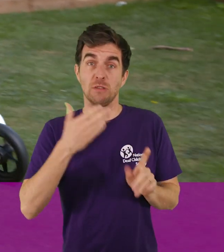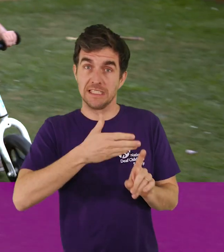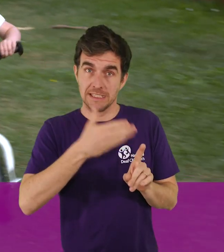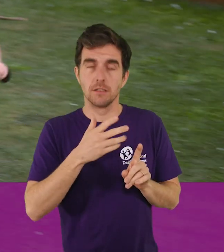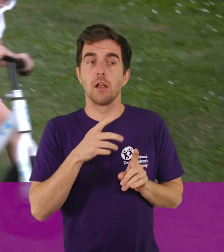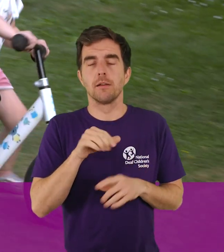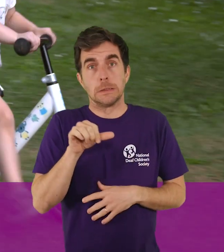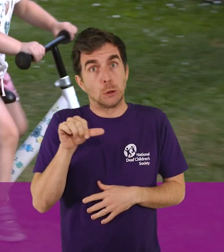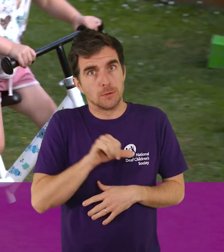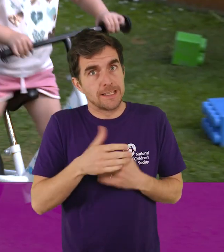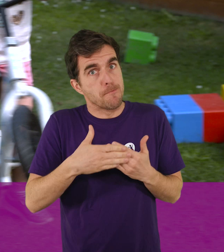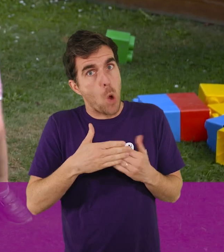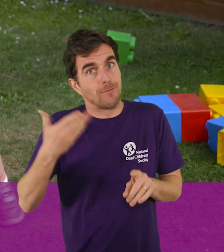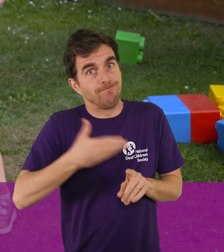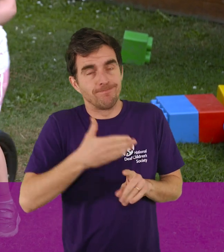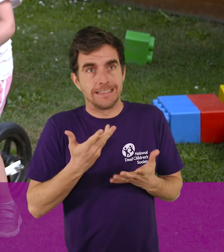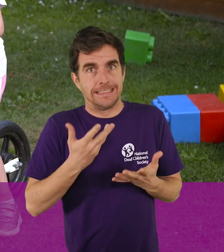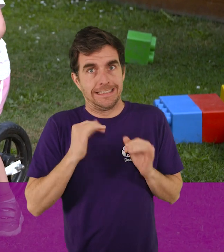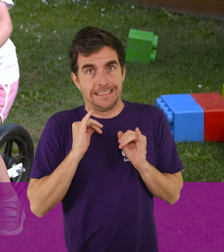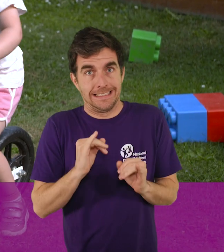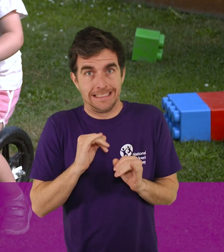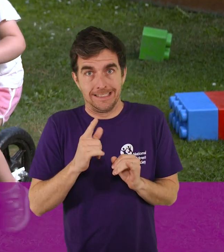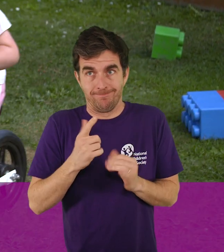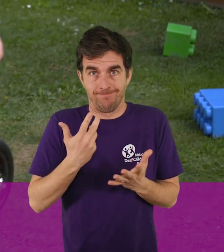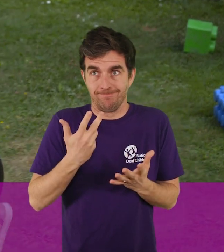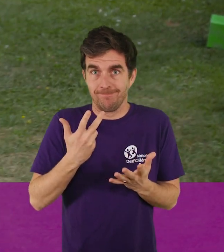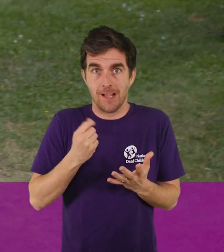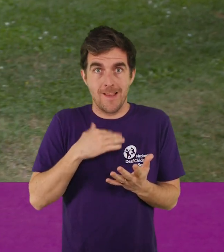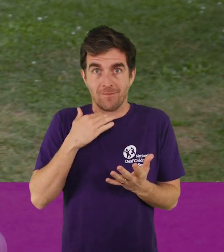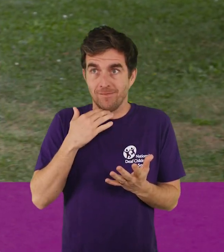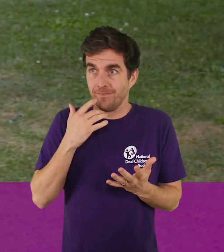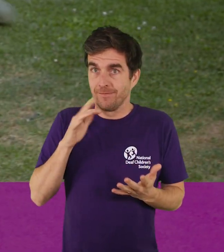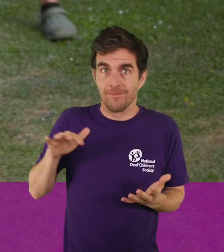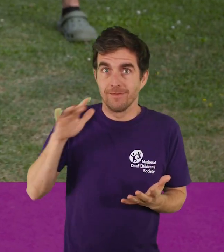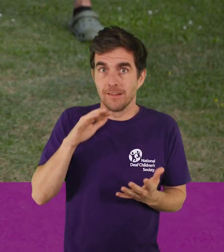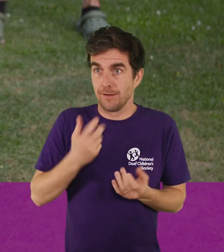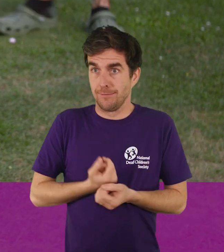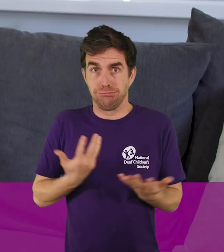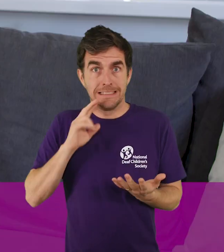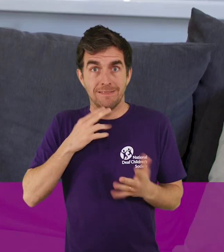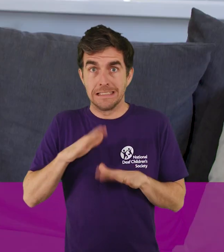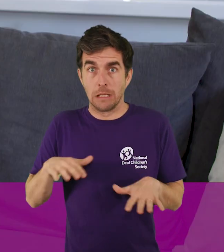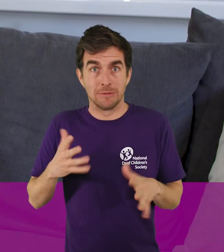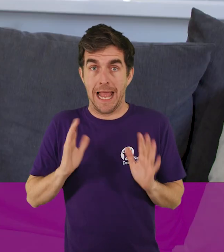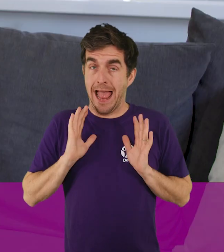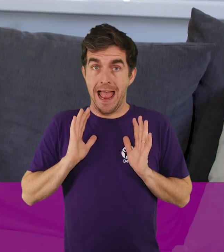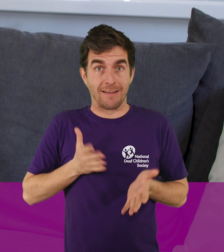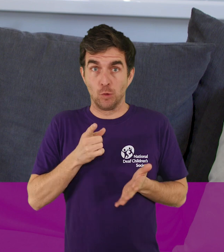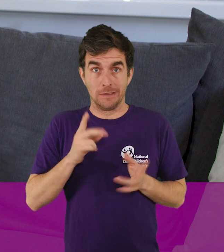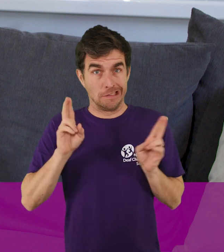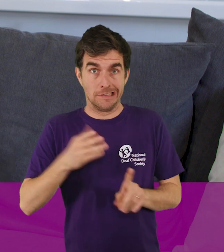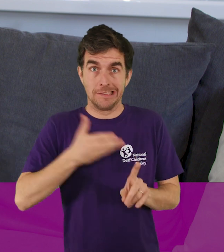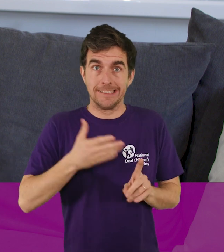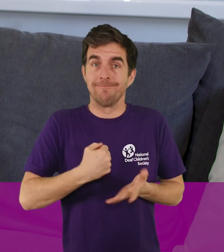visits Bethany at nursery. It's meant to be more regularly than it is, but she simply can't get there as often as